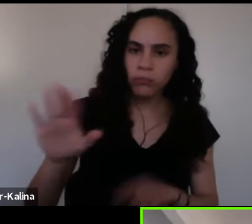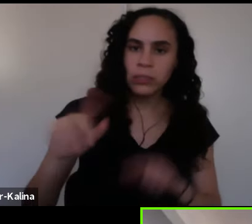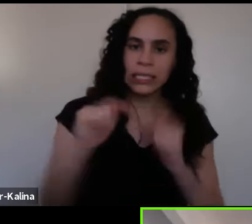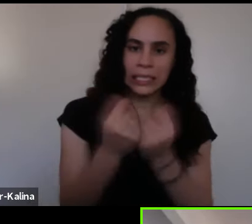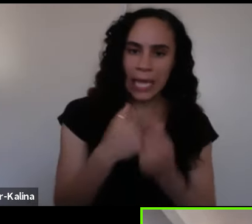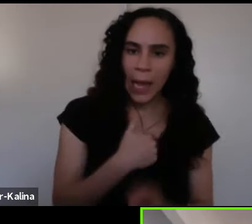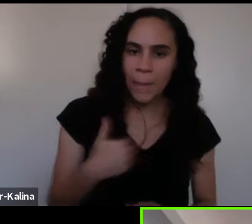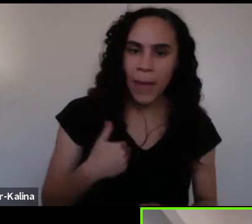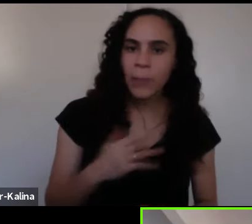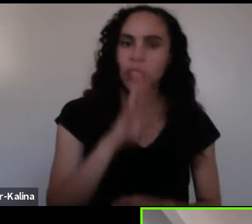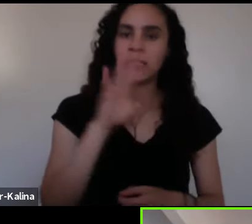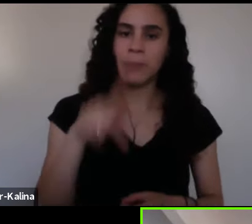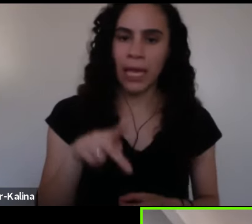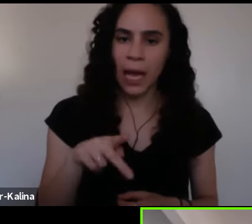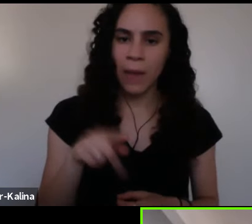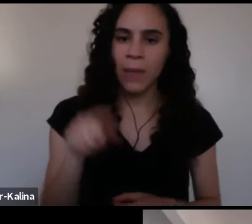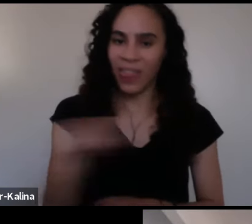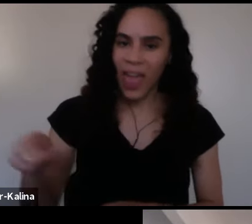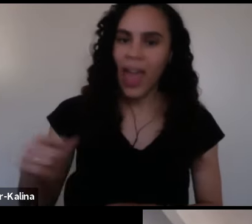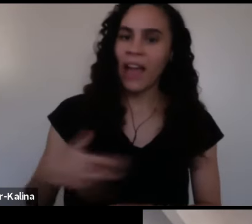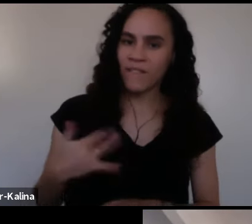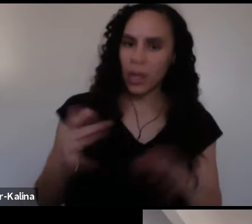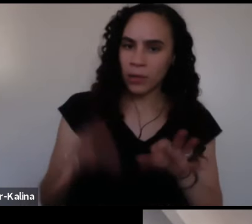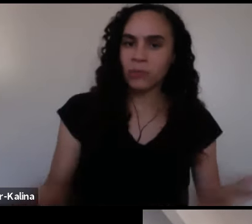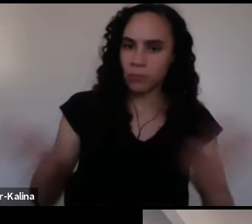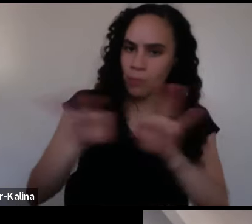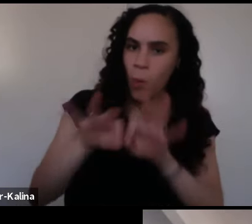this is important to them. Yeah.